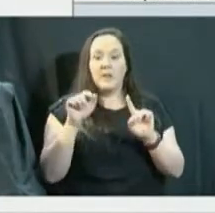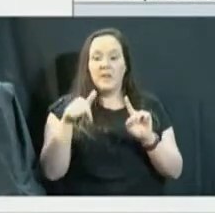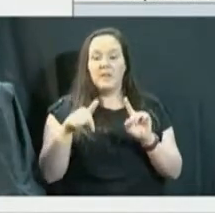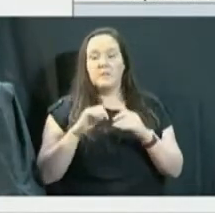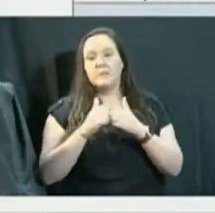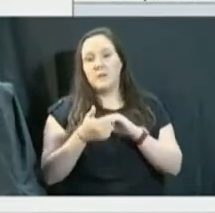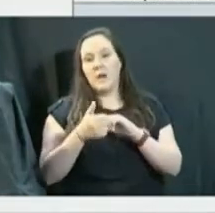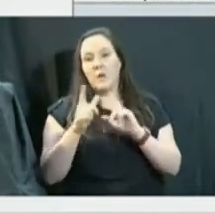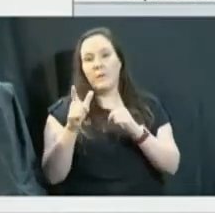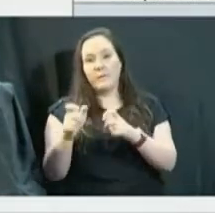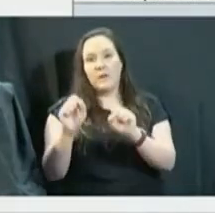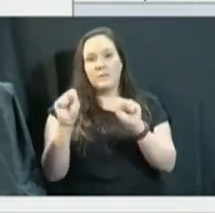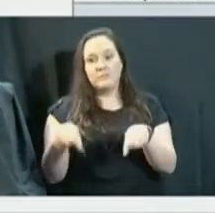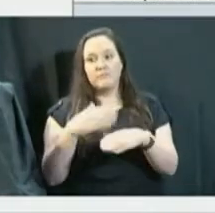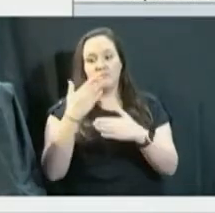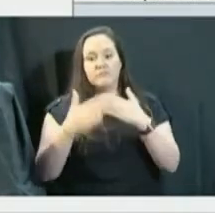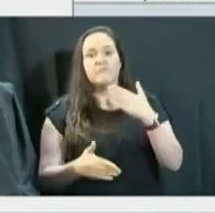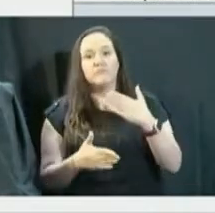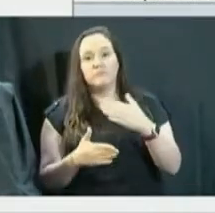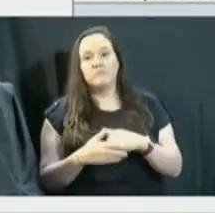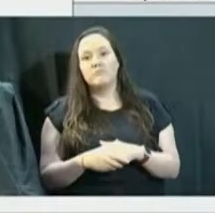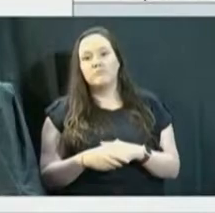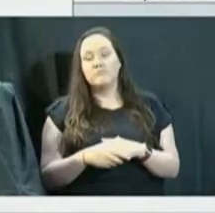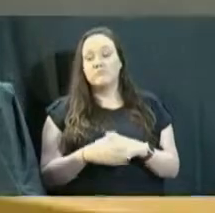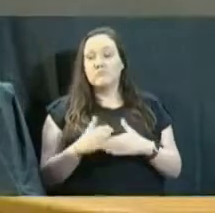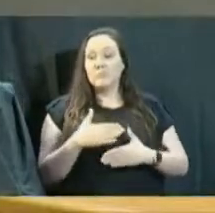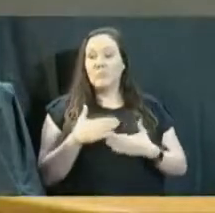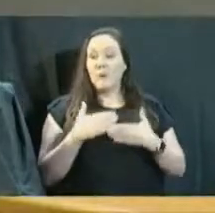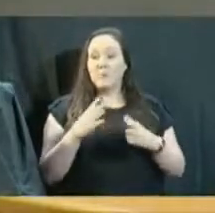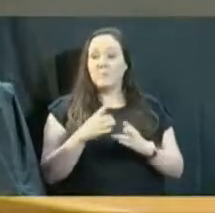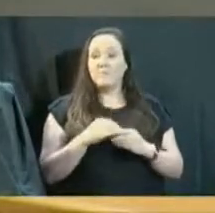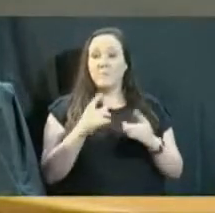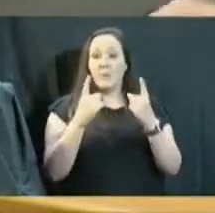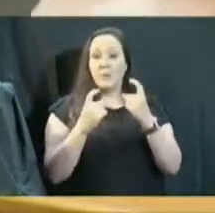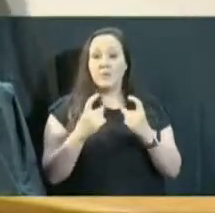that. So I'm happy to entertain any questions.